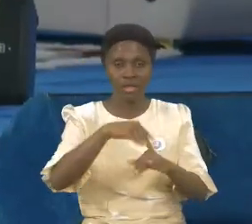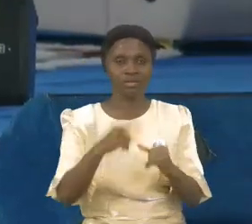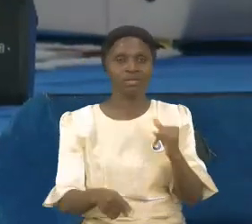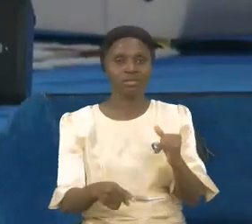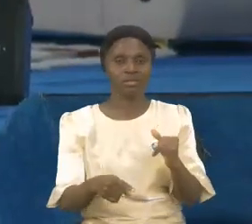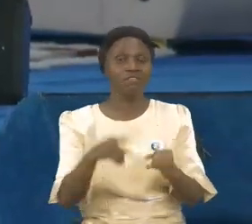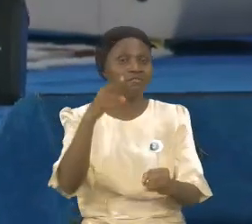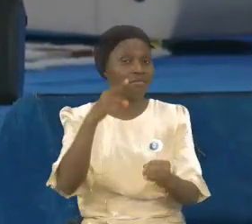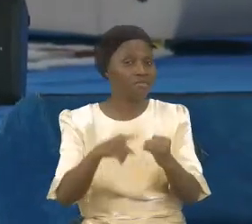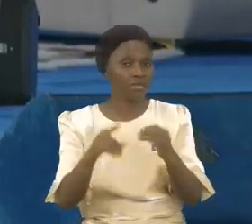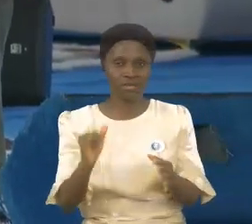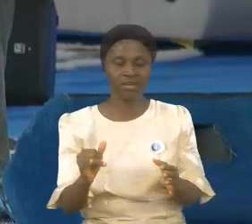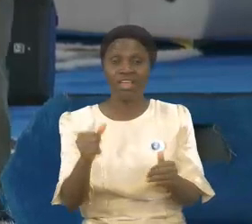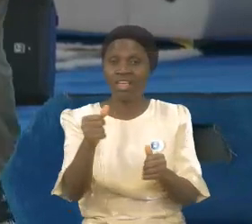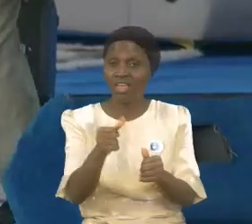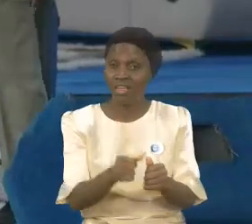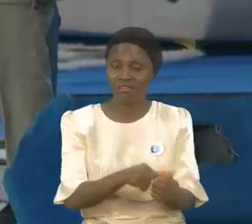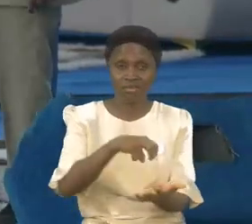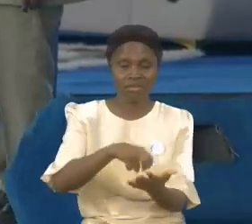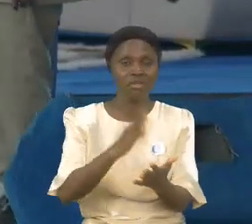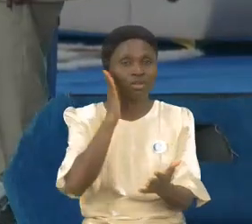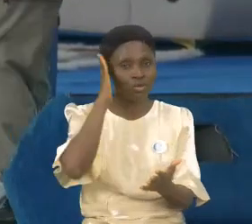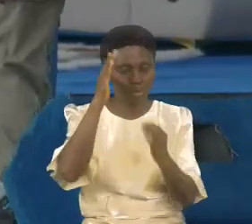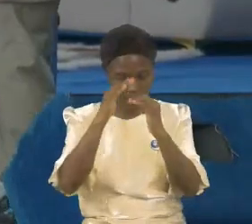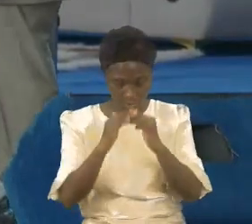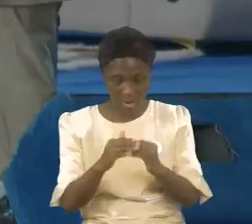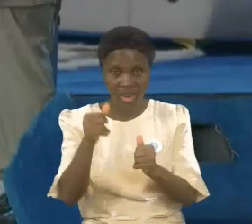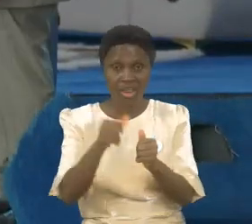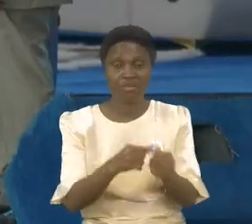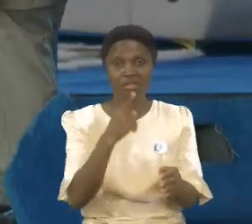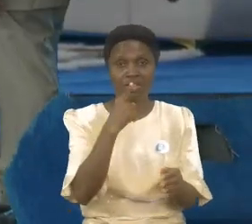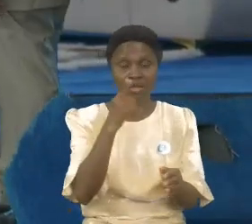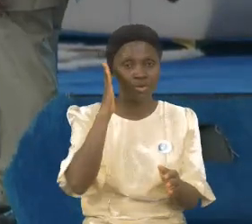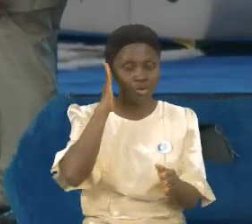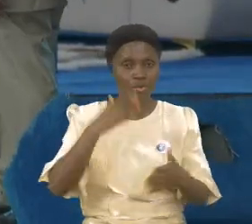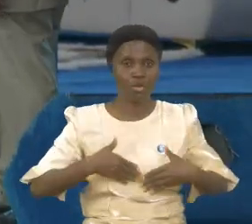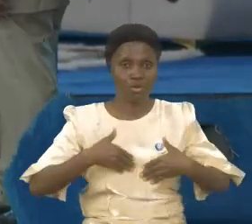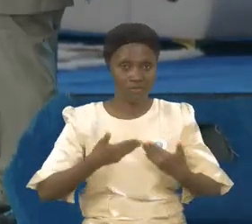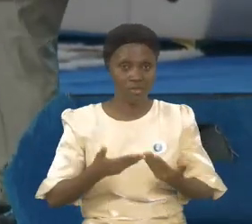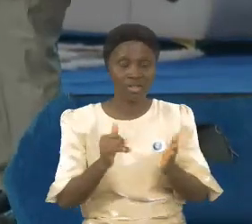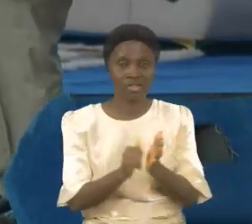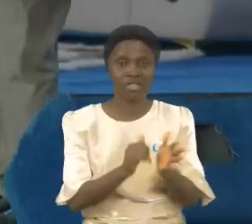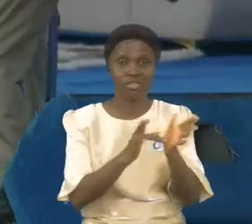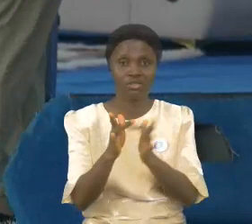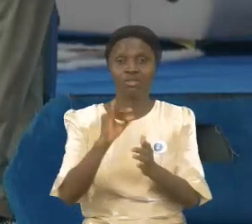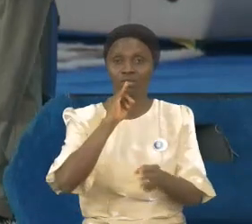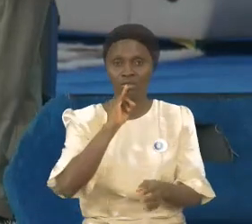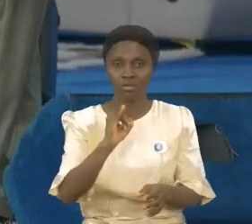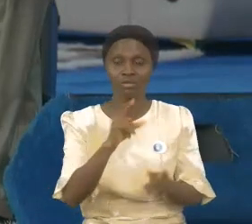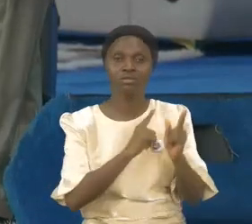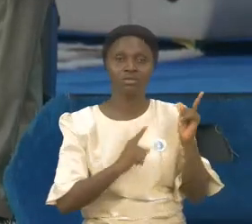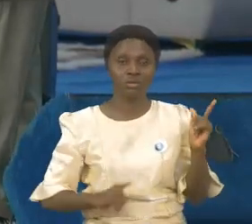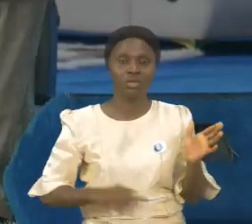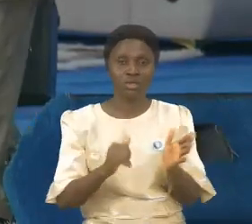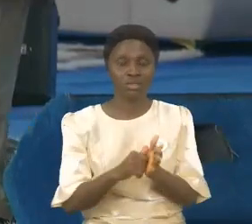Finally, every knee shall bow, every tongue will confess that Jesus is Lord, that they should